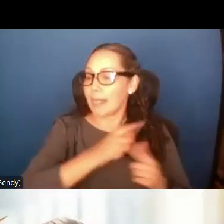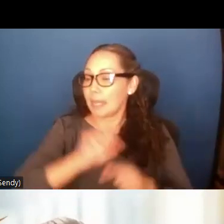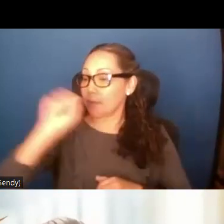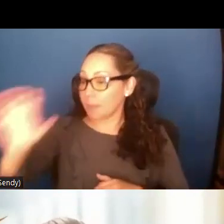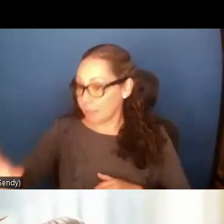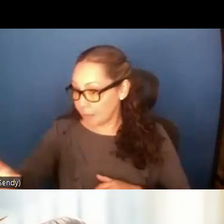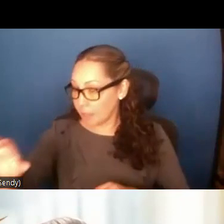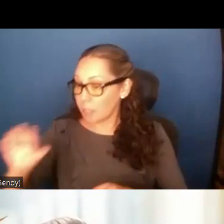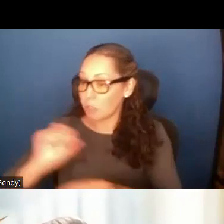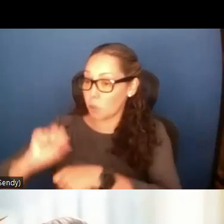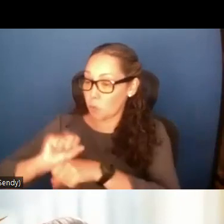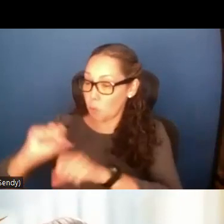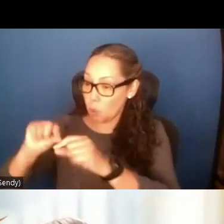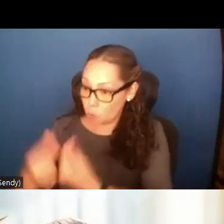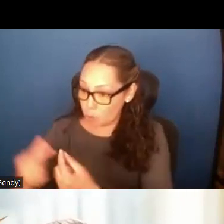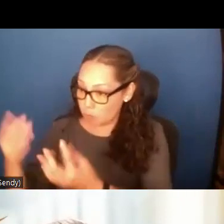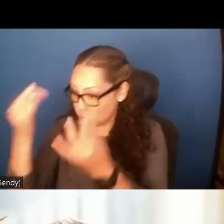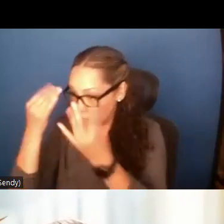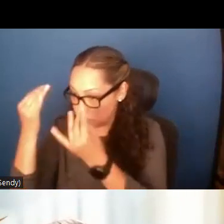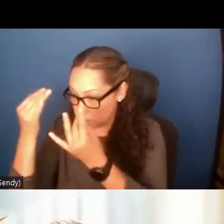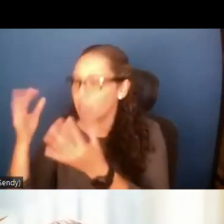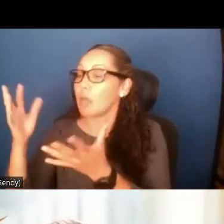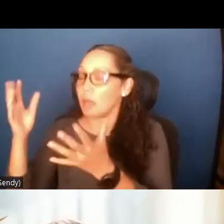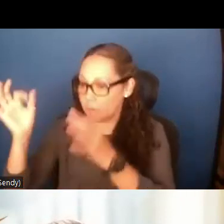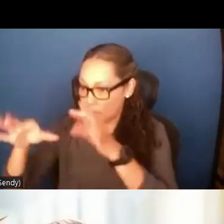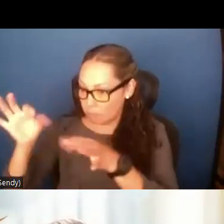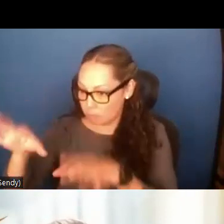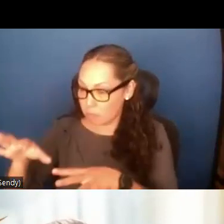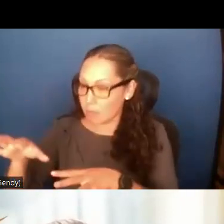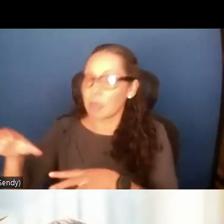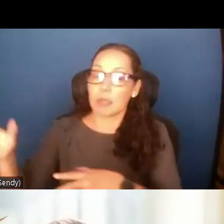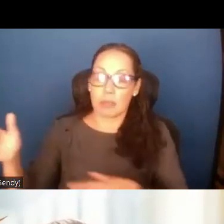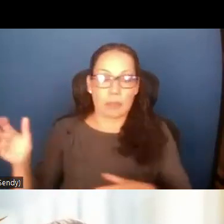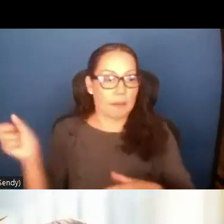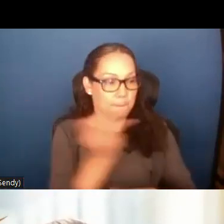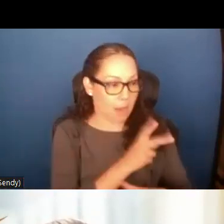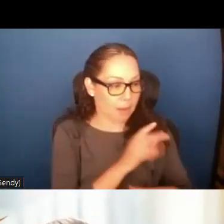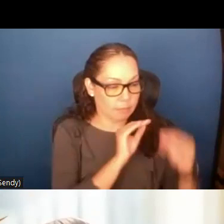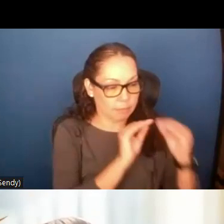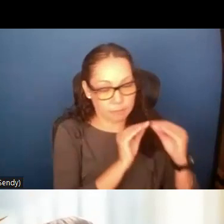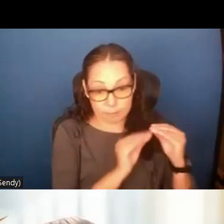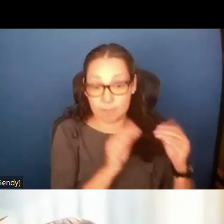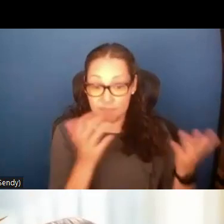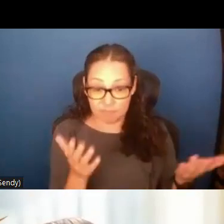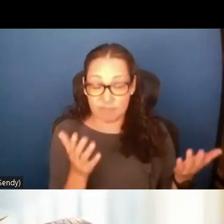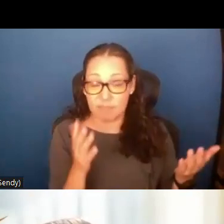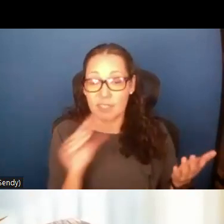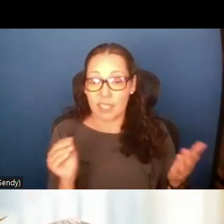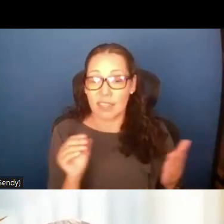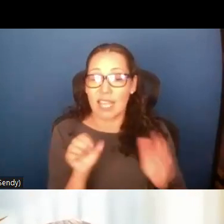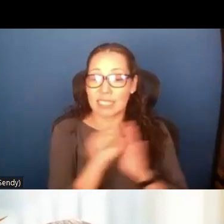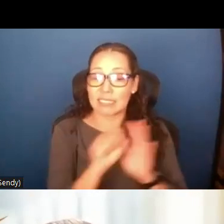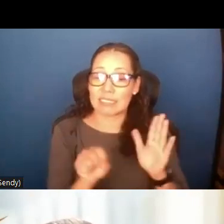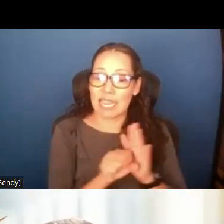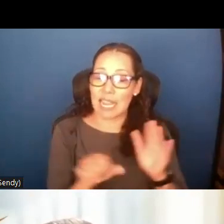feedback and iteration. But that's one big one that we're hearing, that state recommendation or state level, not